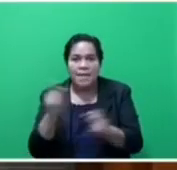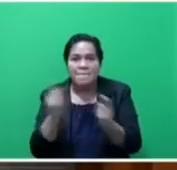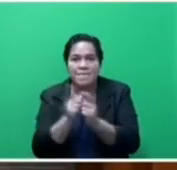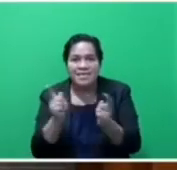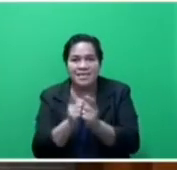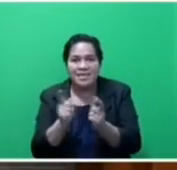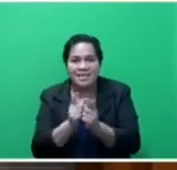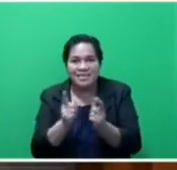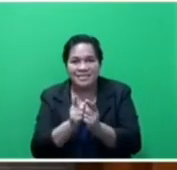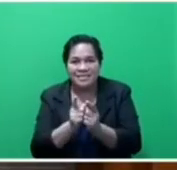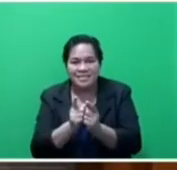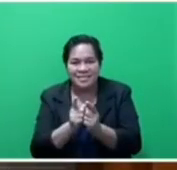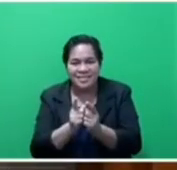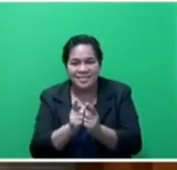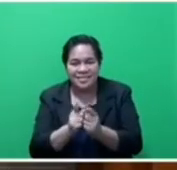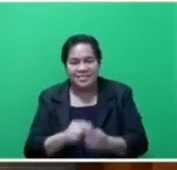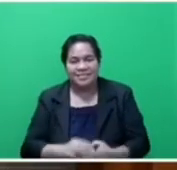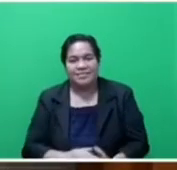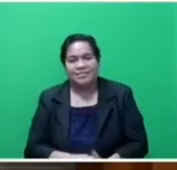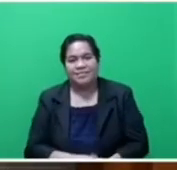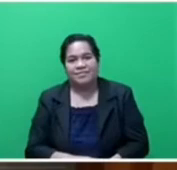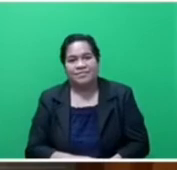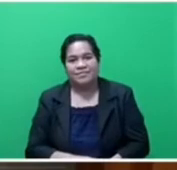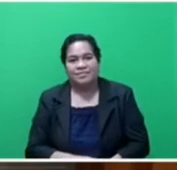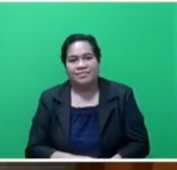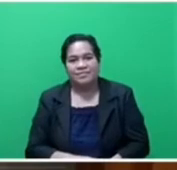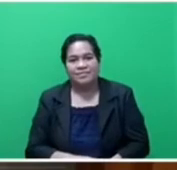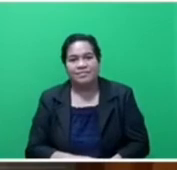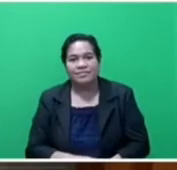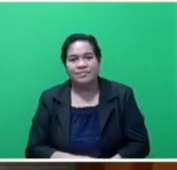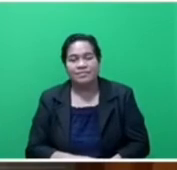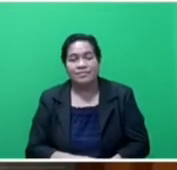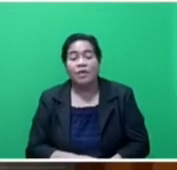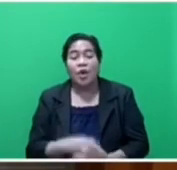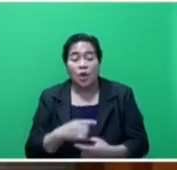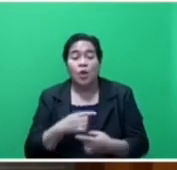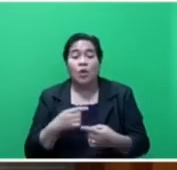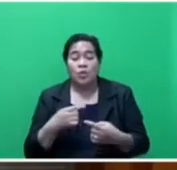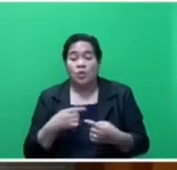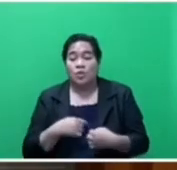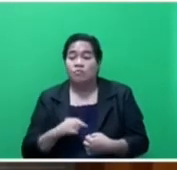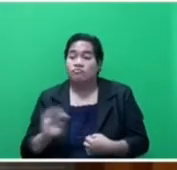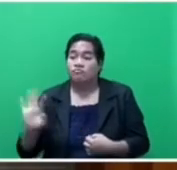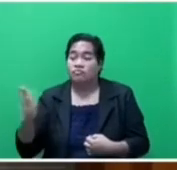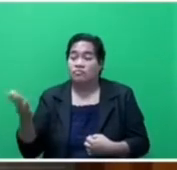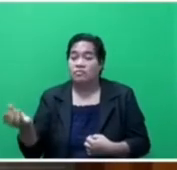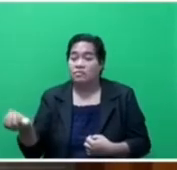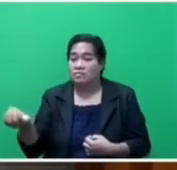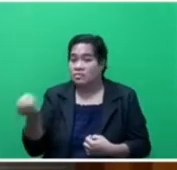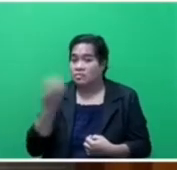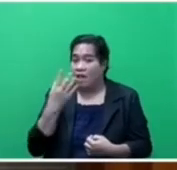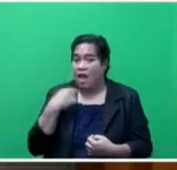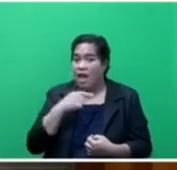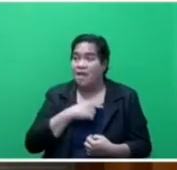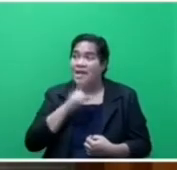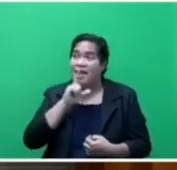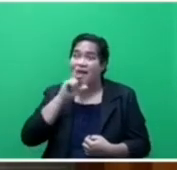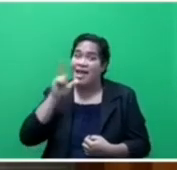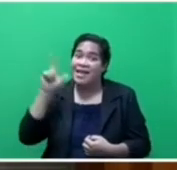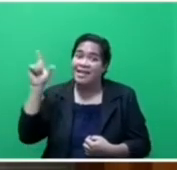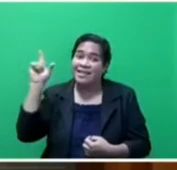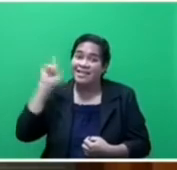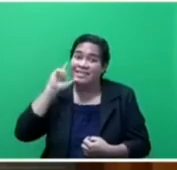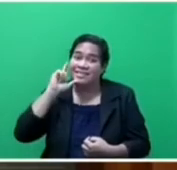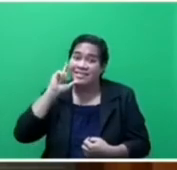And having said that, Honourable Speaker, we were told late yesterday evening that this is an urgent